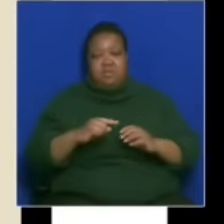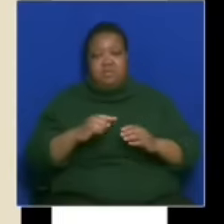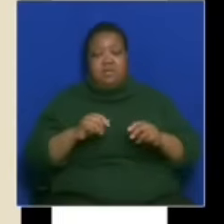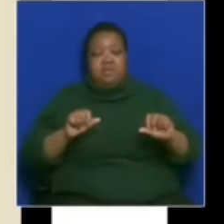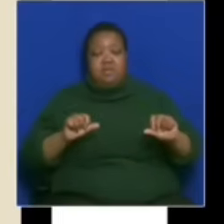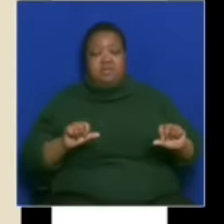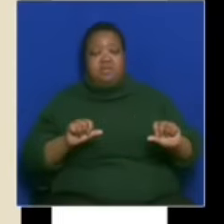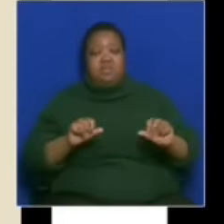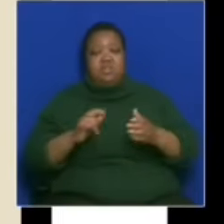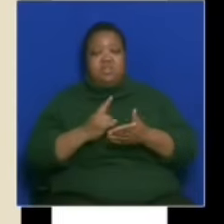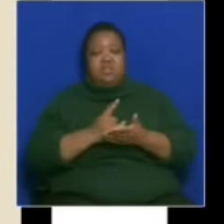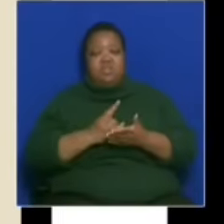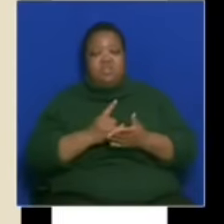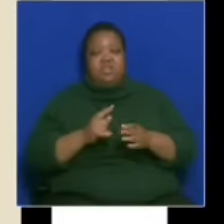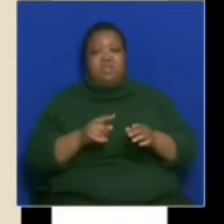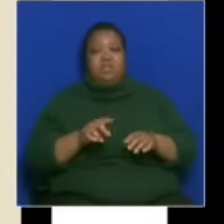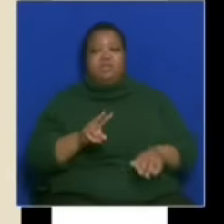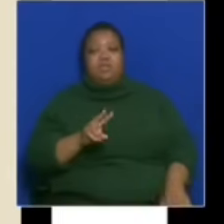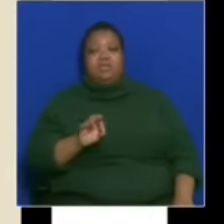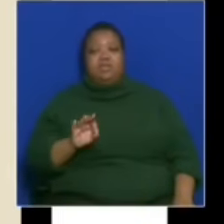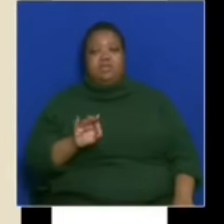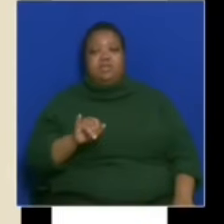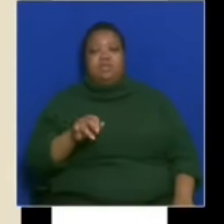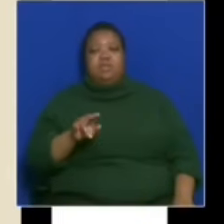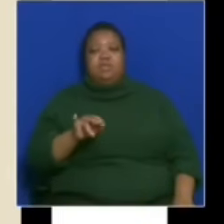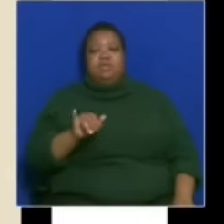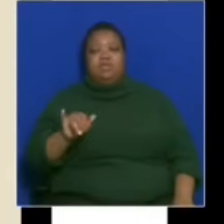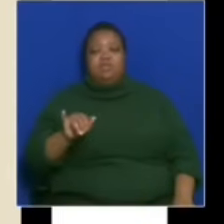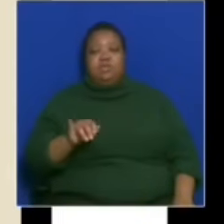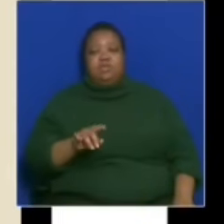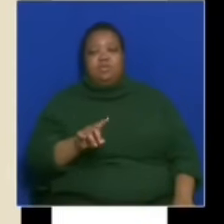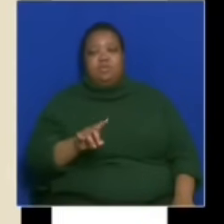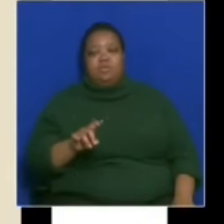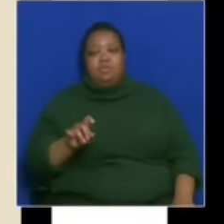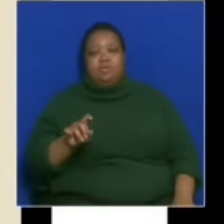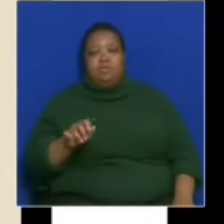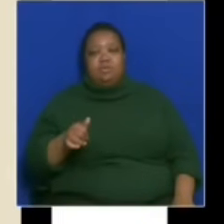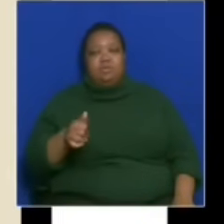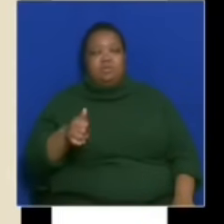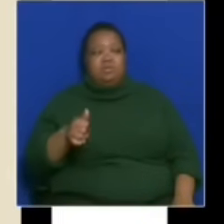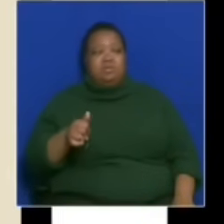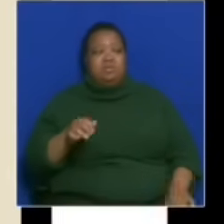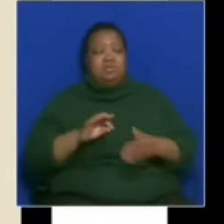July, 126.13, and we zoom in there,